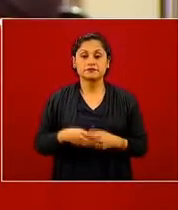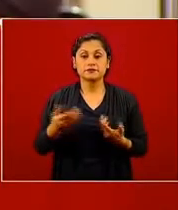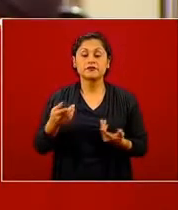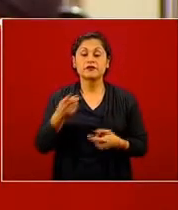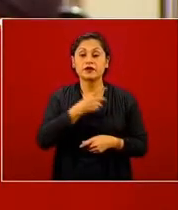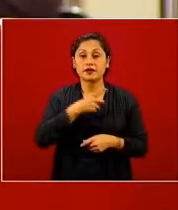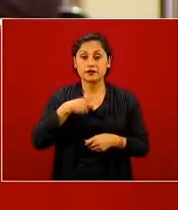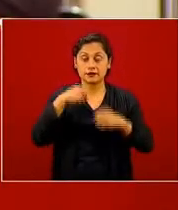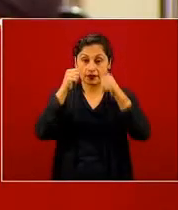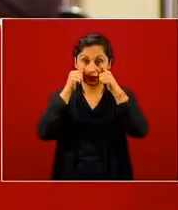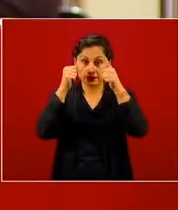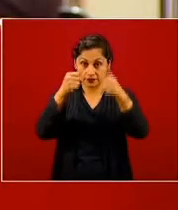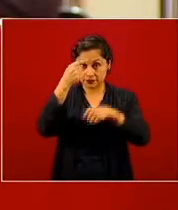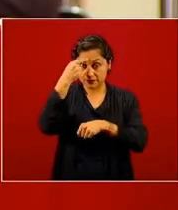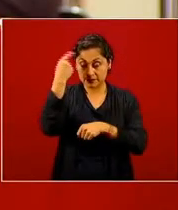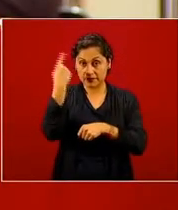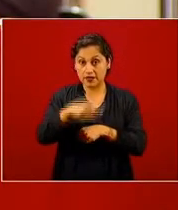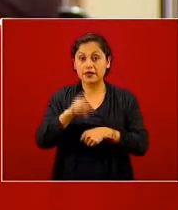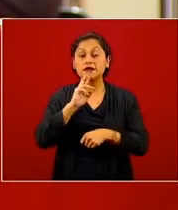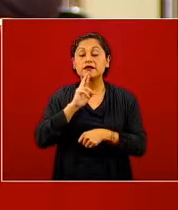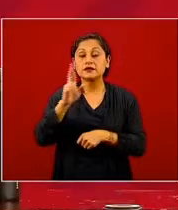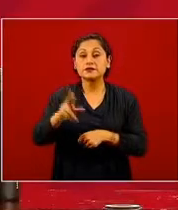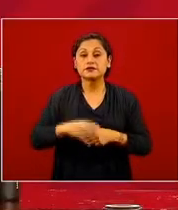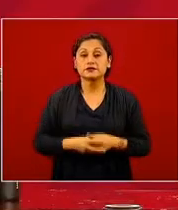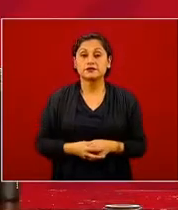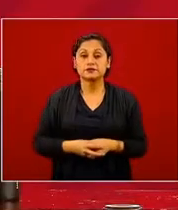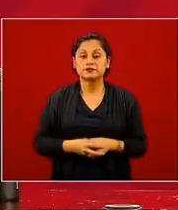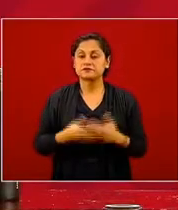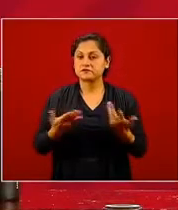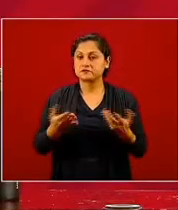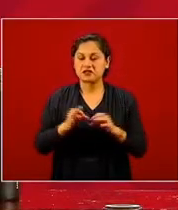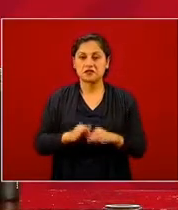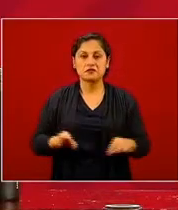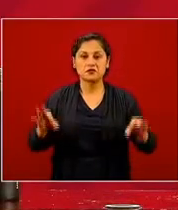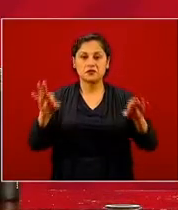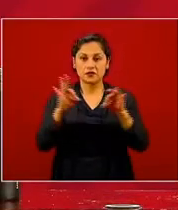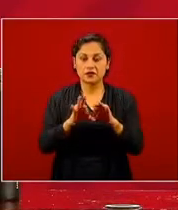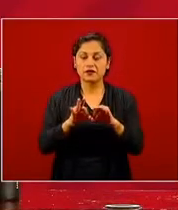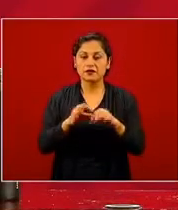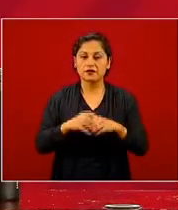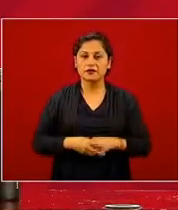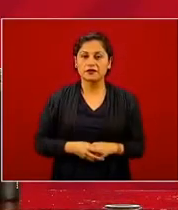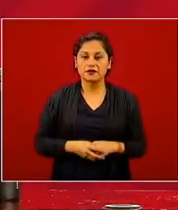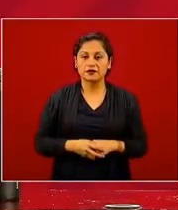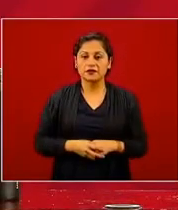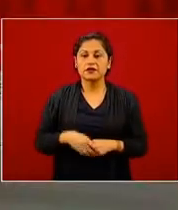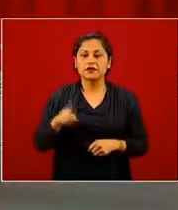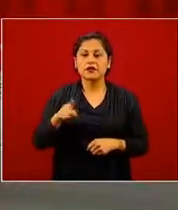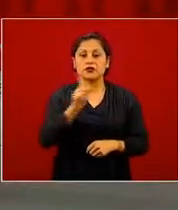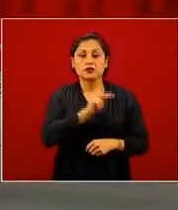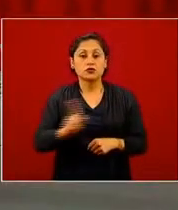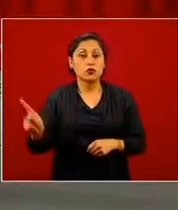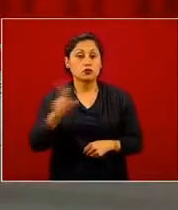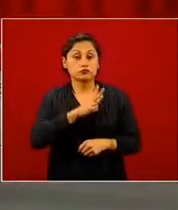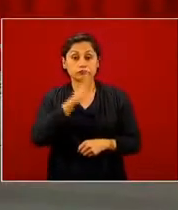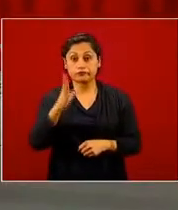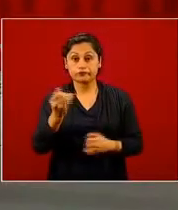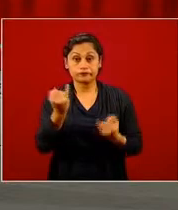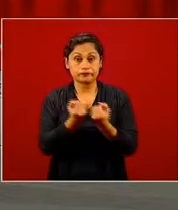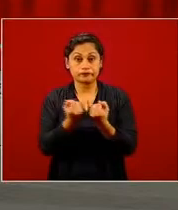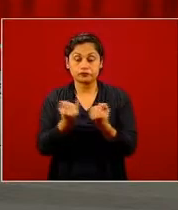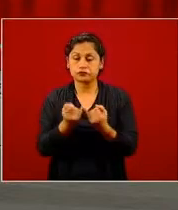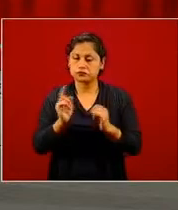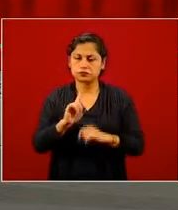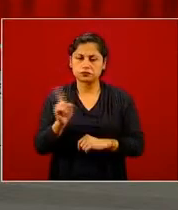some problems, and especially when it is a matter that the government has to